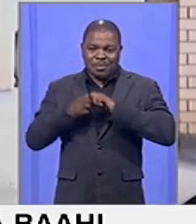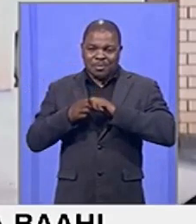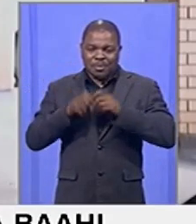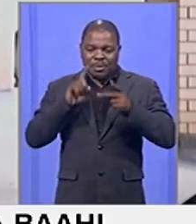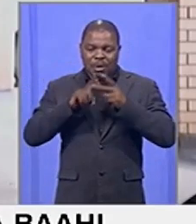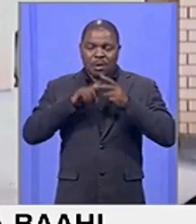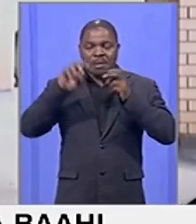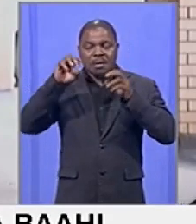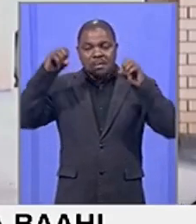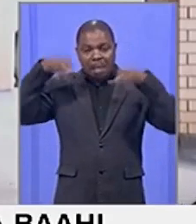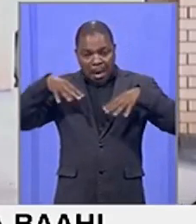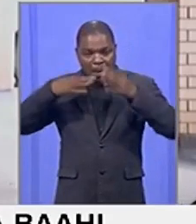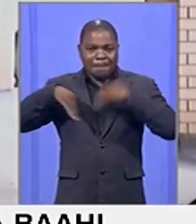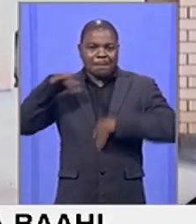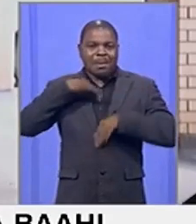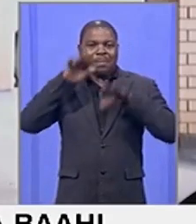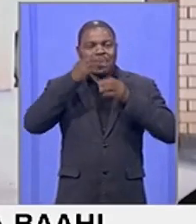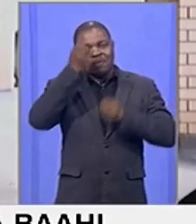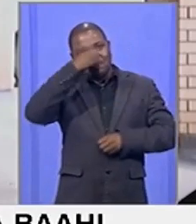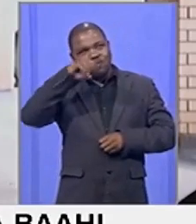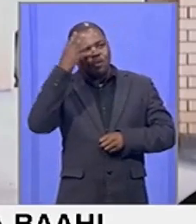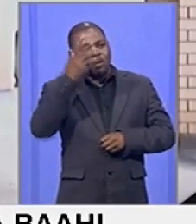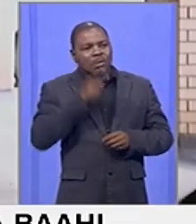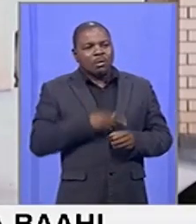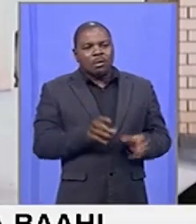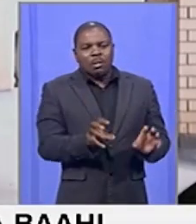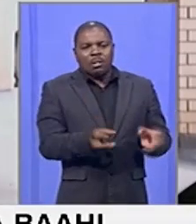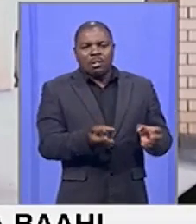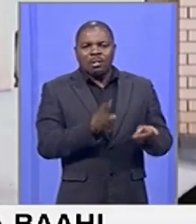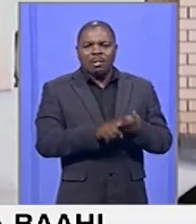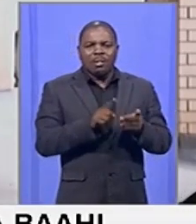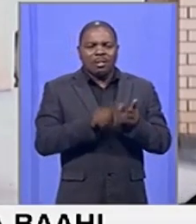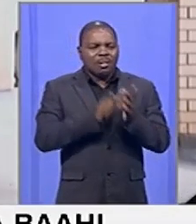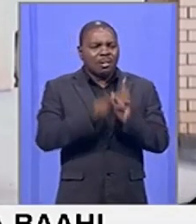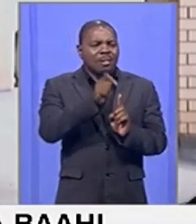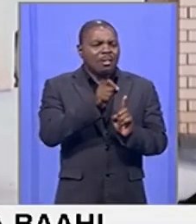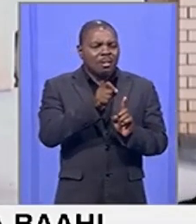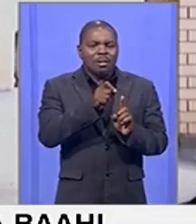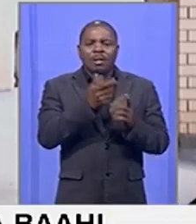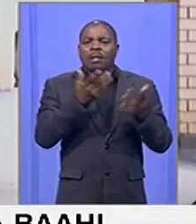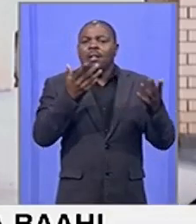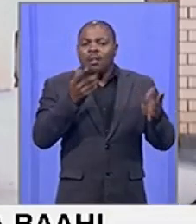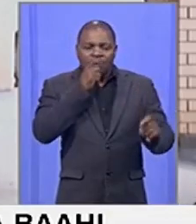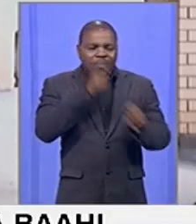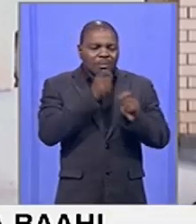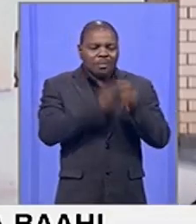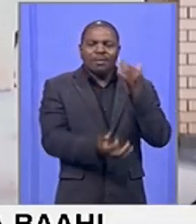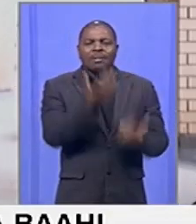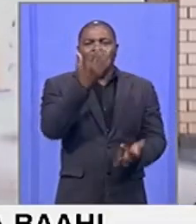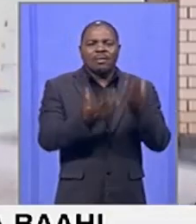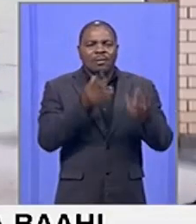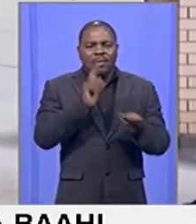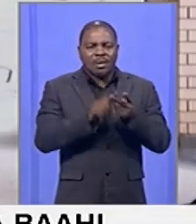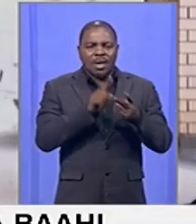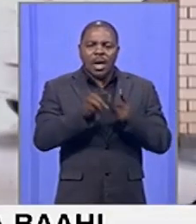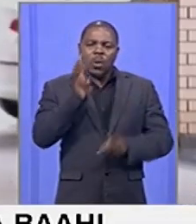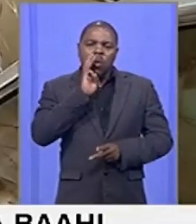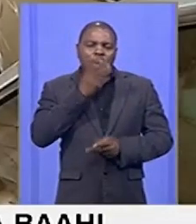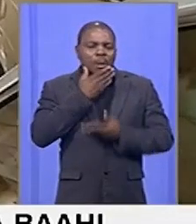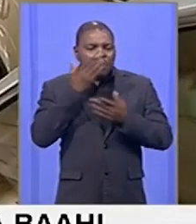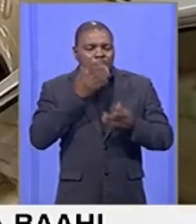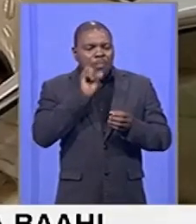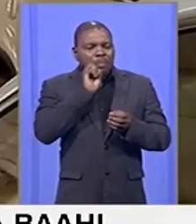boa batho ba lebala go tima ditofo le dikerese, mekhukhu ya swa, and then metsi a teng re palela ko go tima mekhukhu.